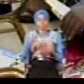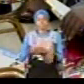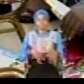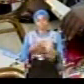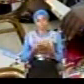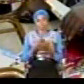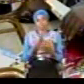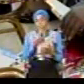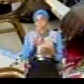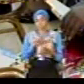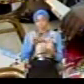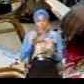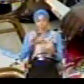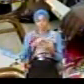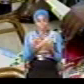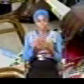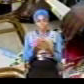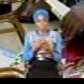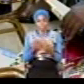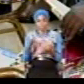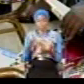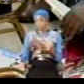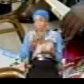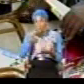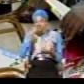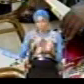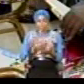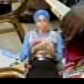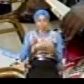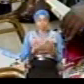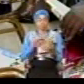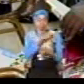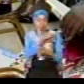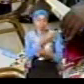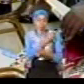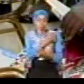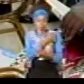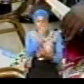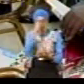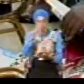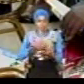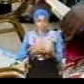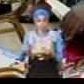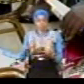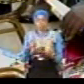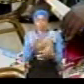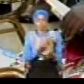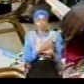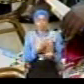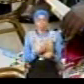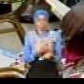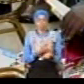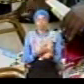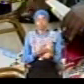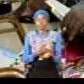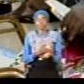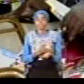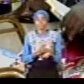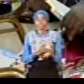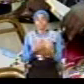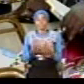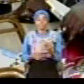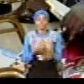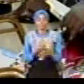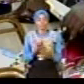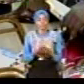the hospital for a checkup, and the doctor confirmed that the appendicitis, God